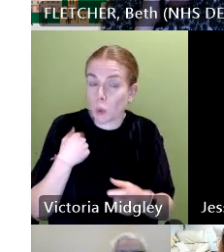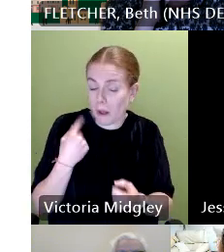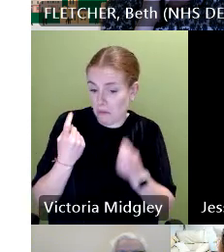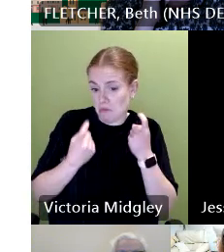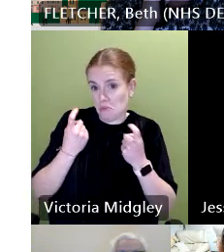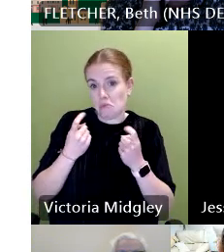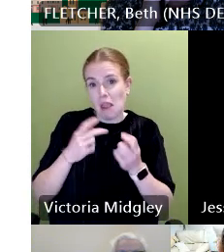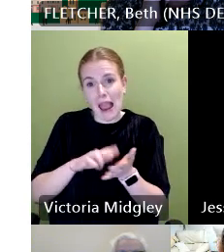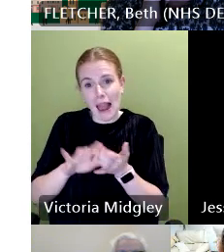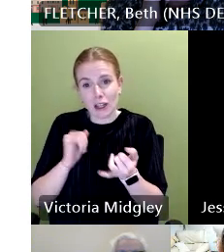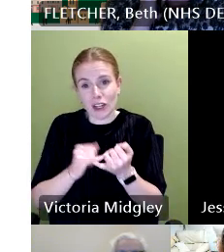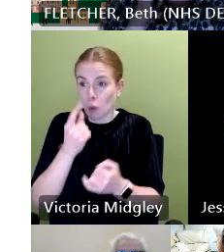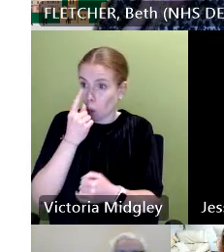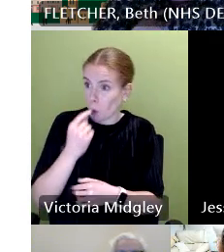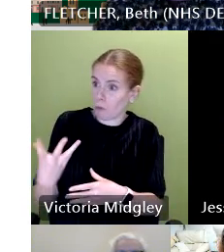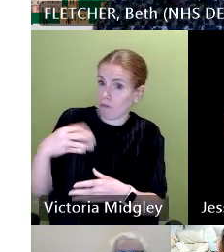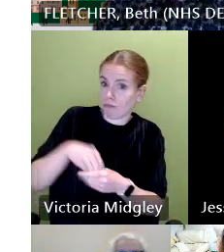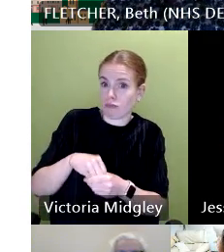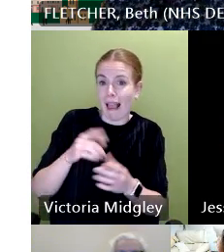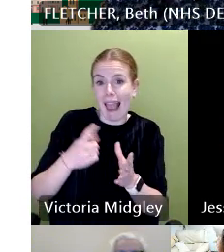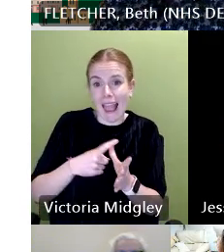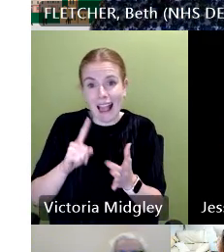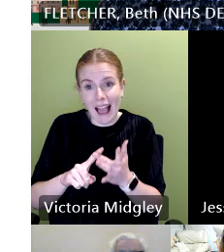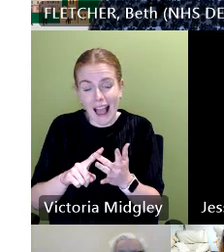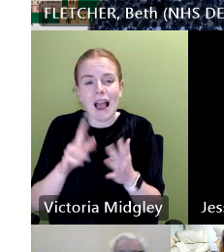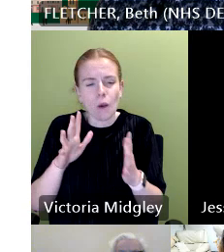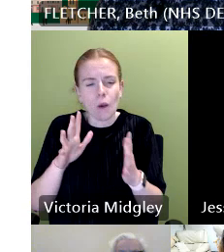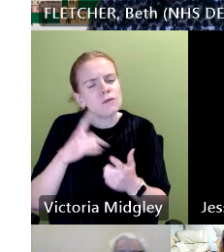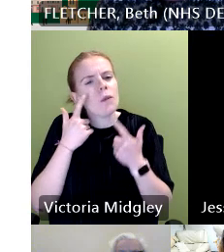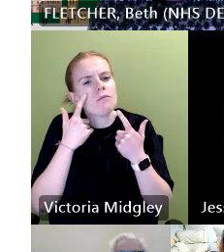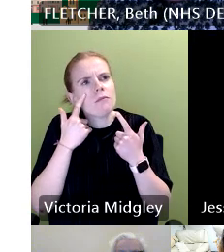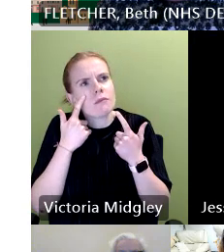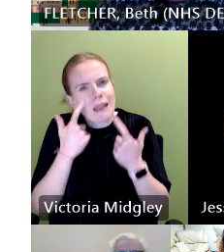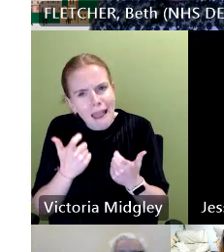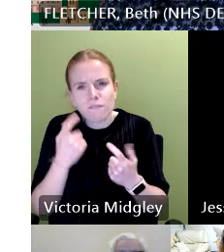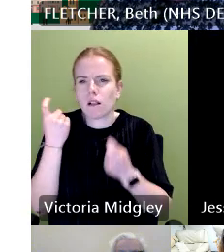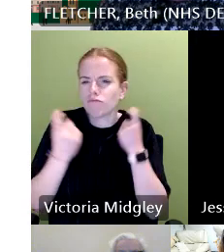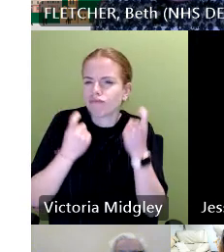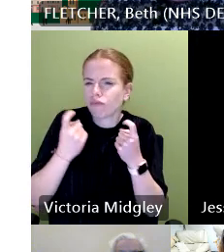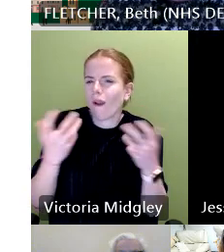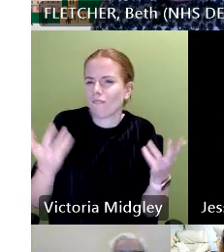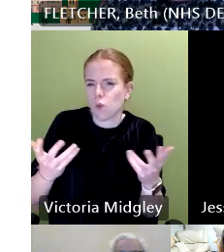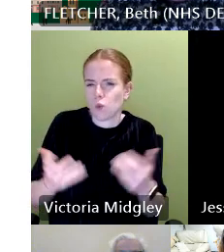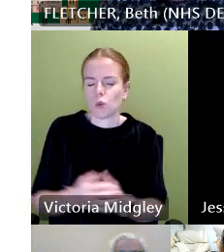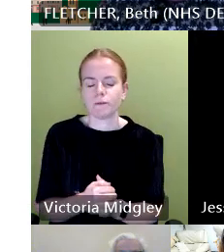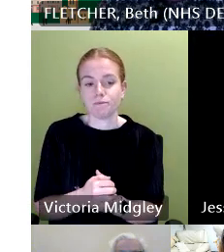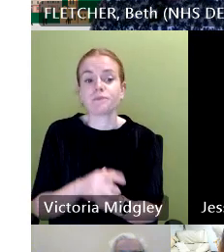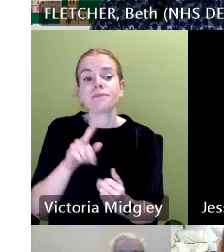a carefully thought through way. And then the third shift